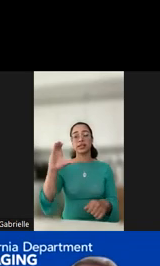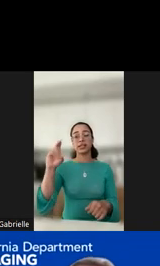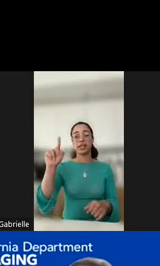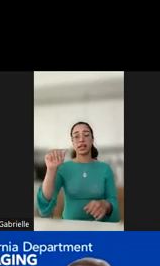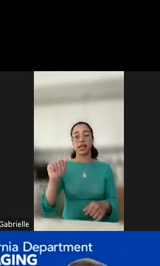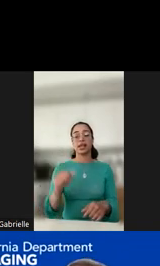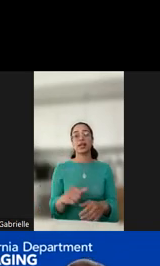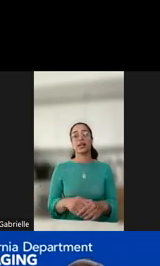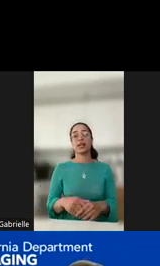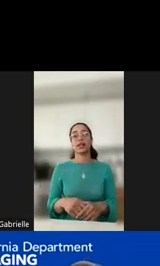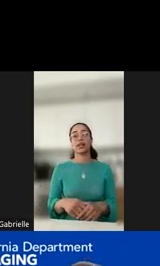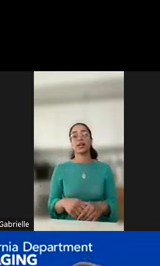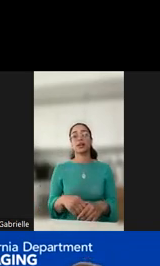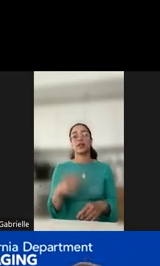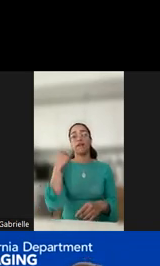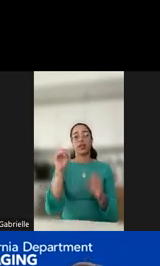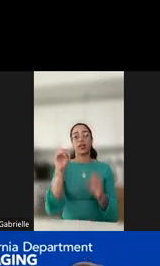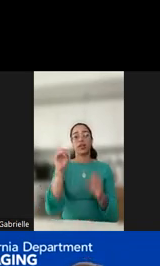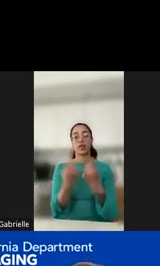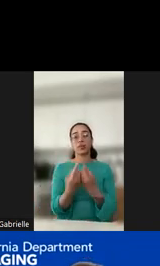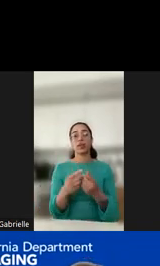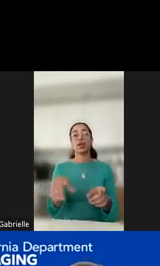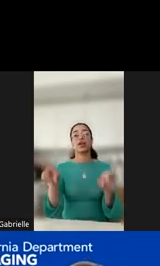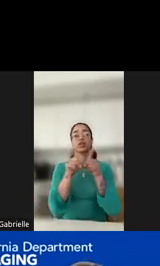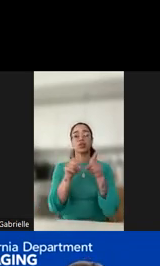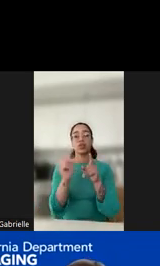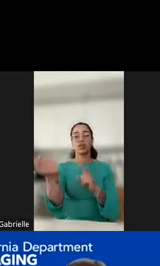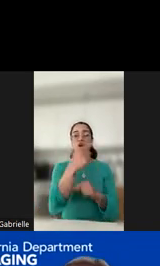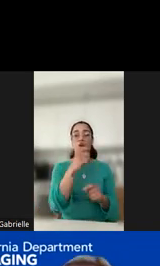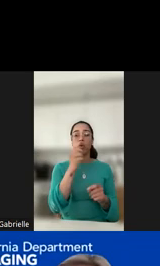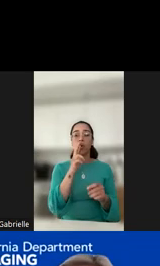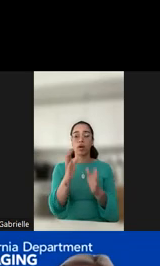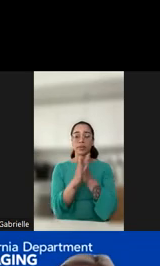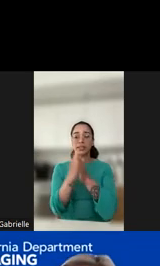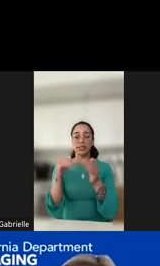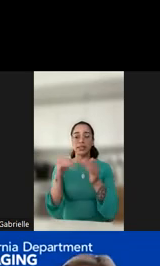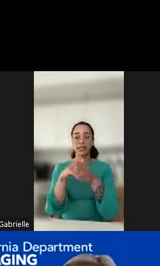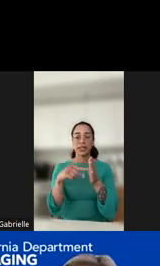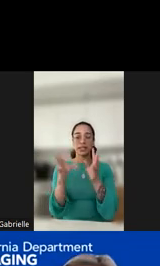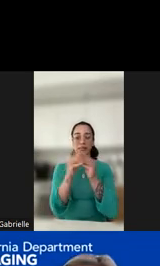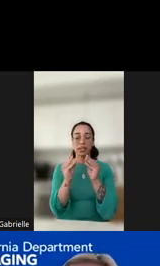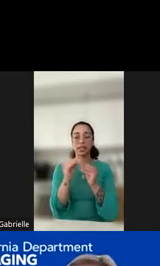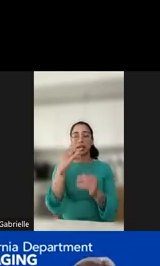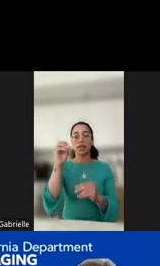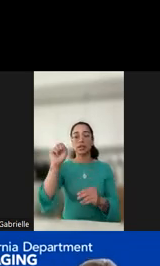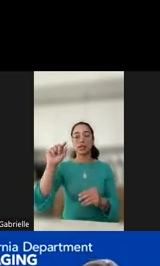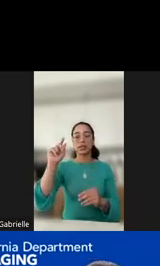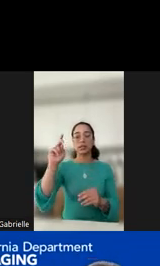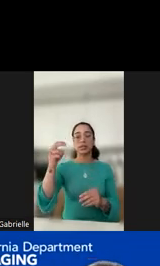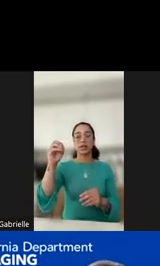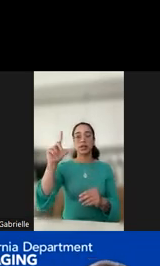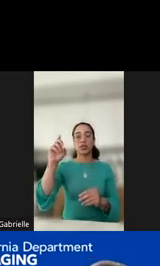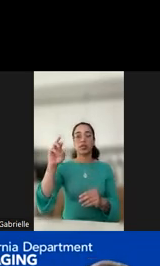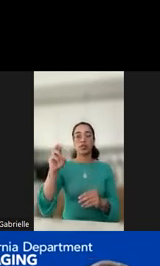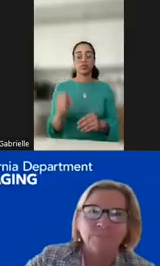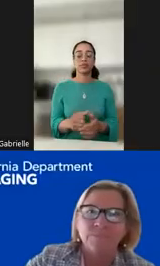of this committee and stakeholders. So just that's it. Back to you, Marina. Thank